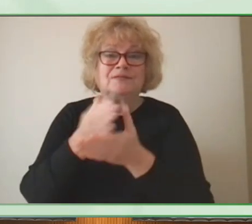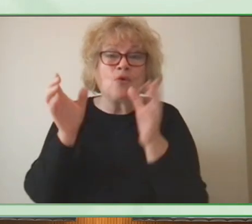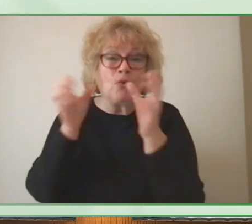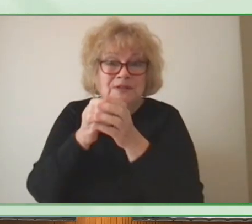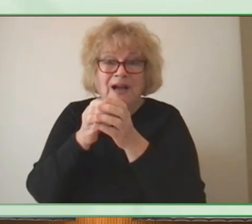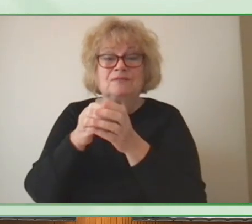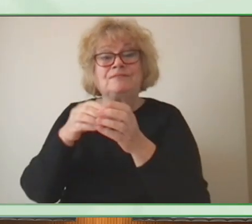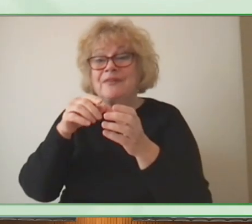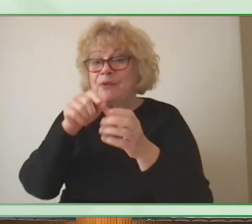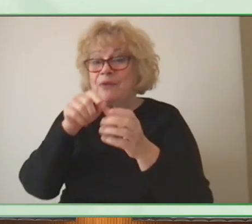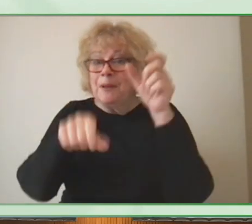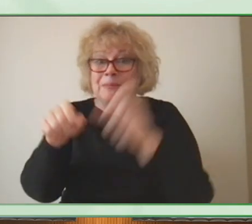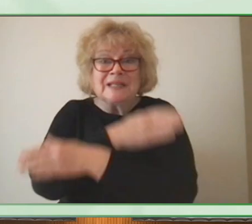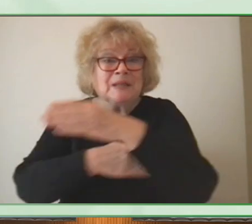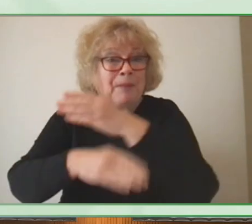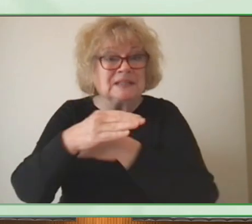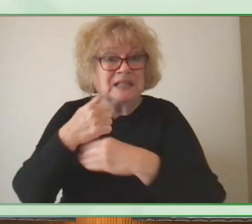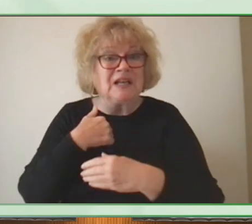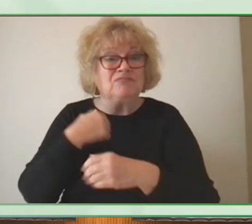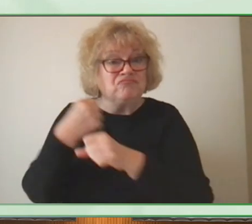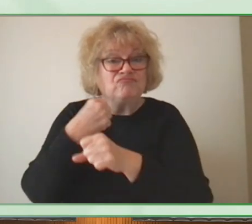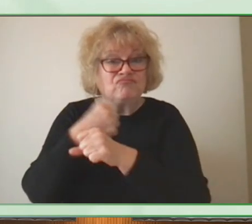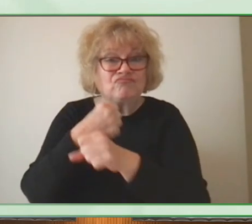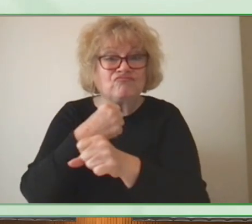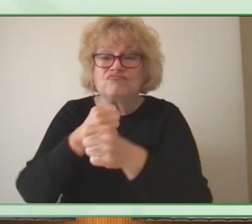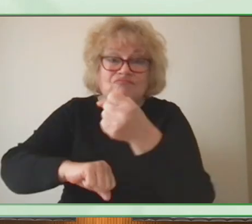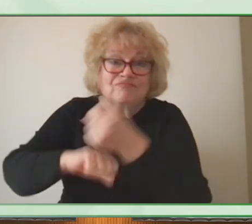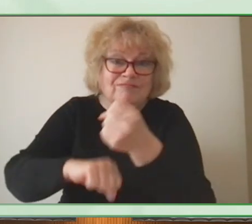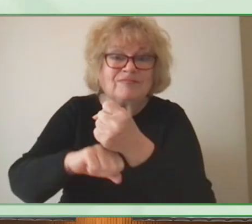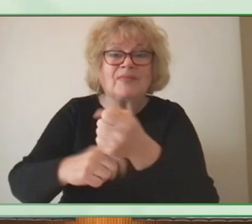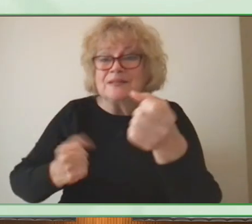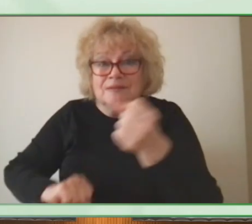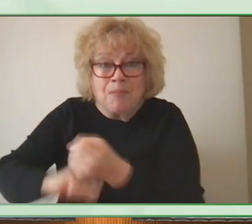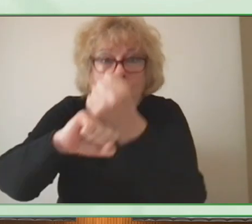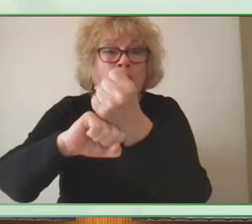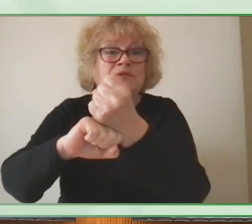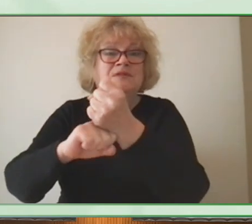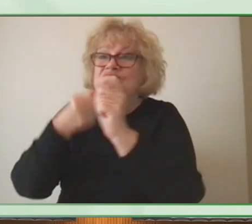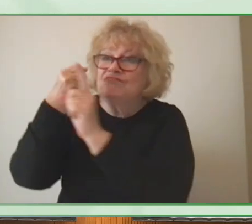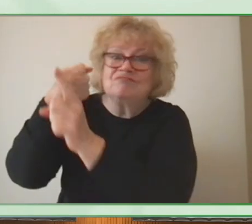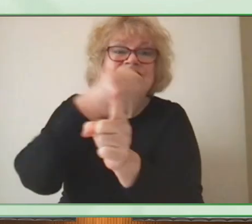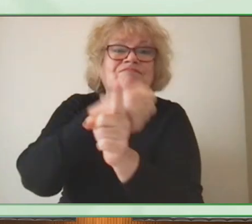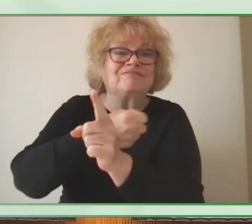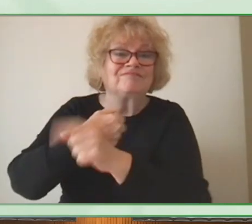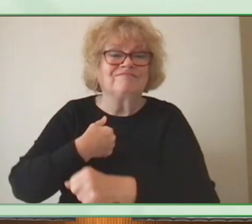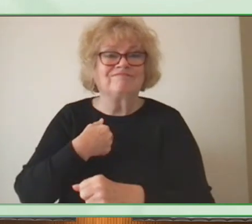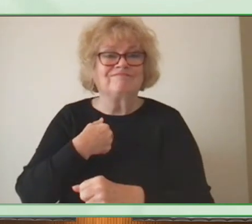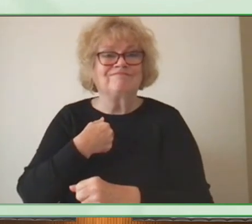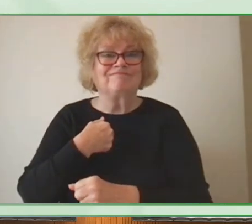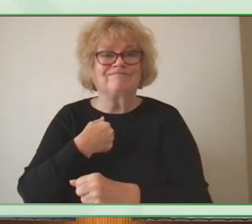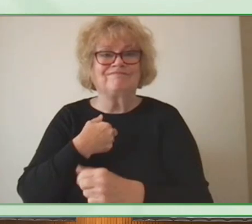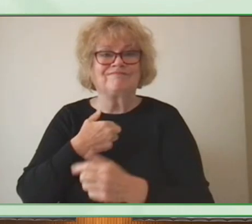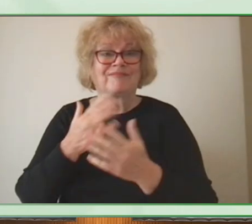our movement, and we were not consider ourselves, and we